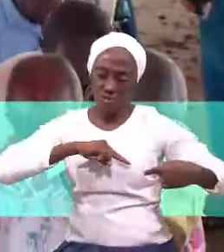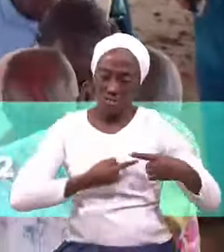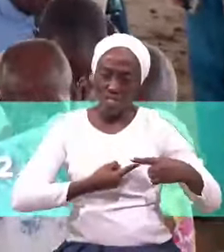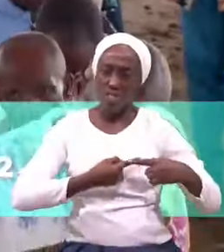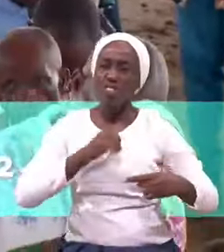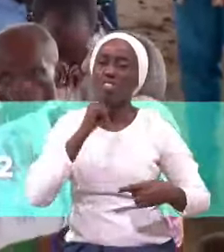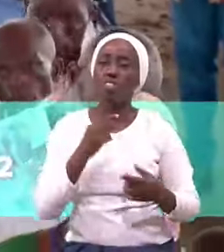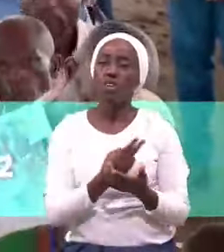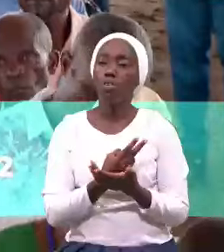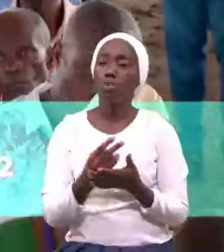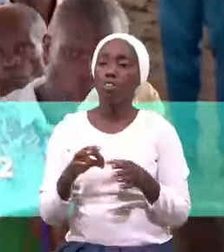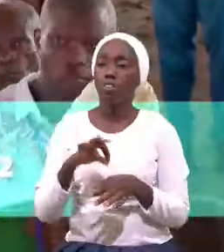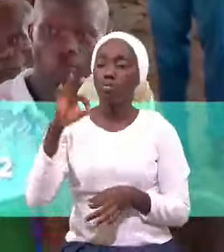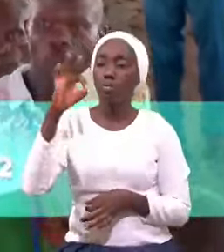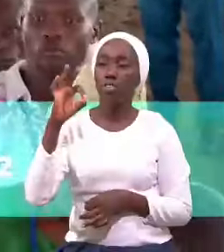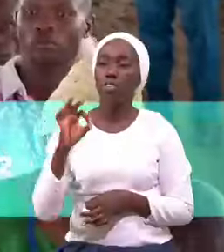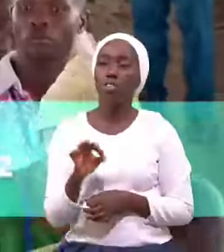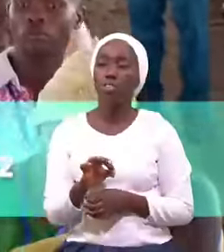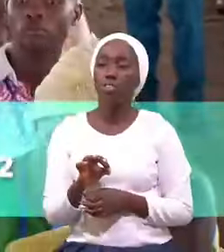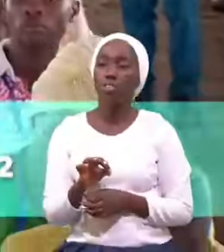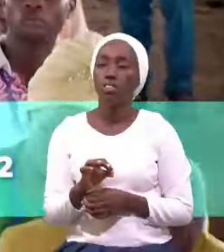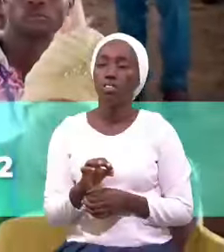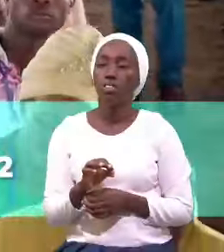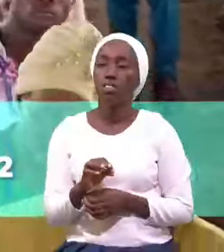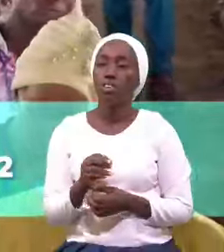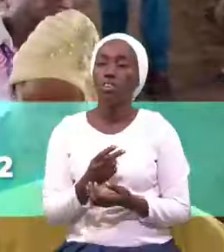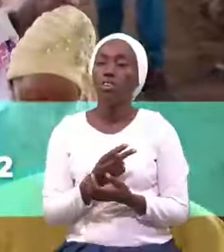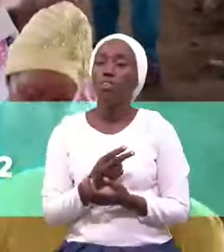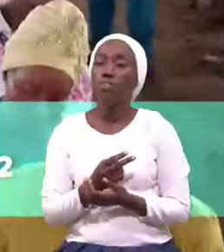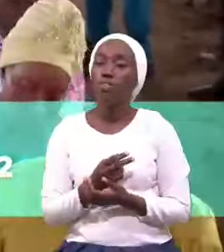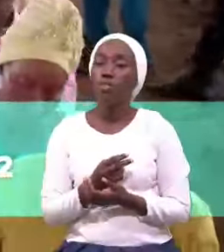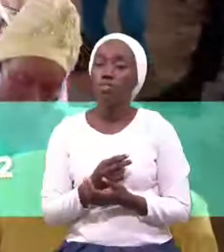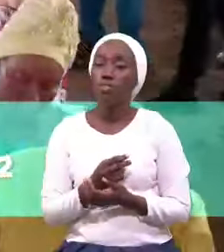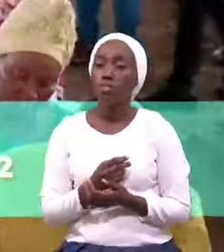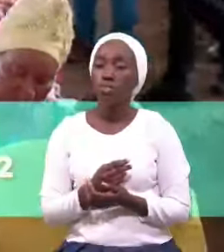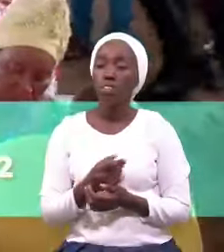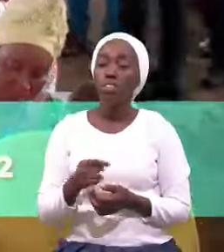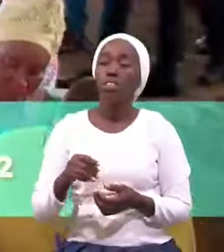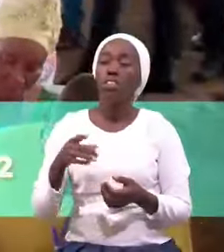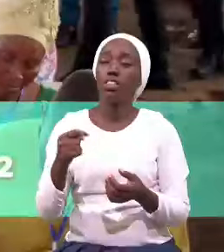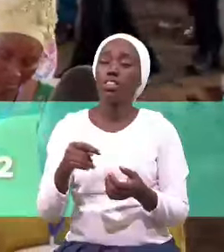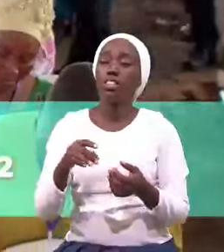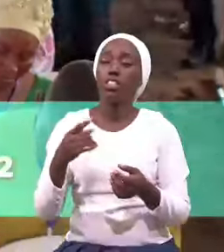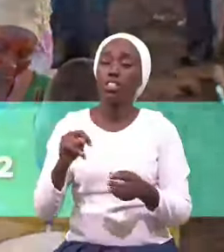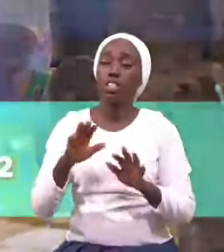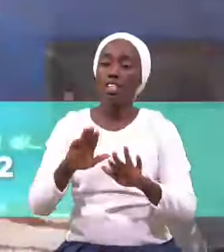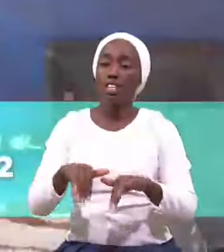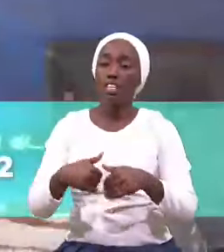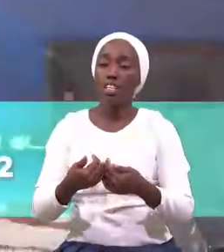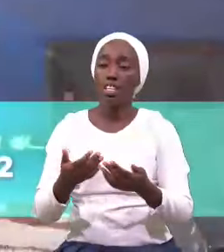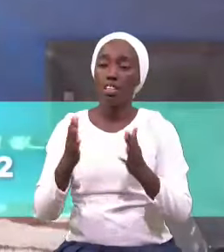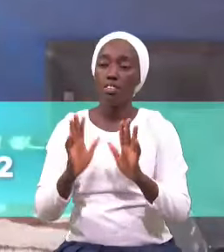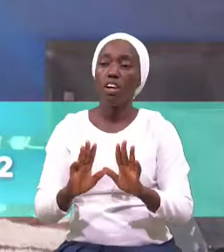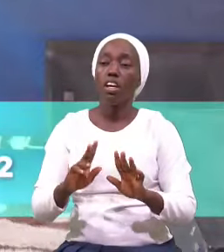You know, it's like you're moving on. Is the doctor, is the giver, is the provider, is